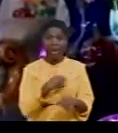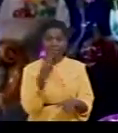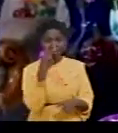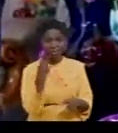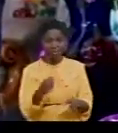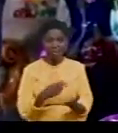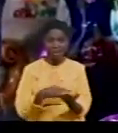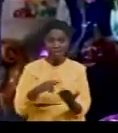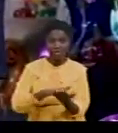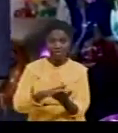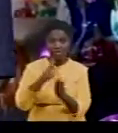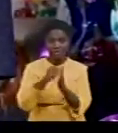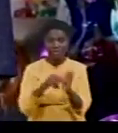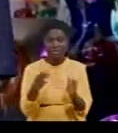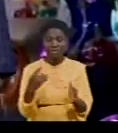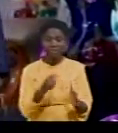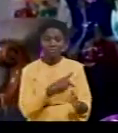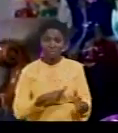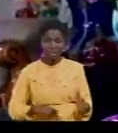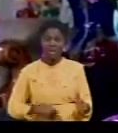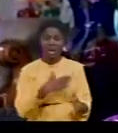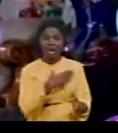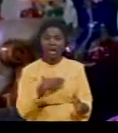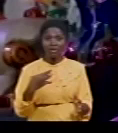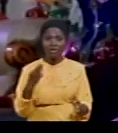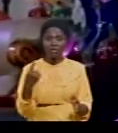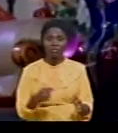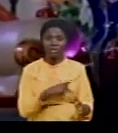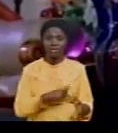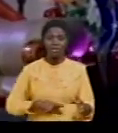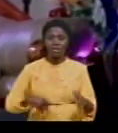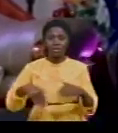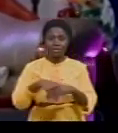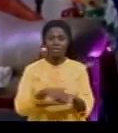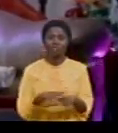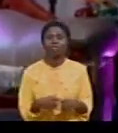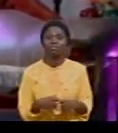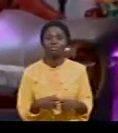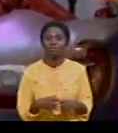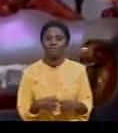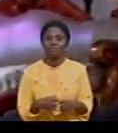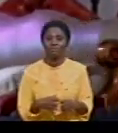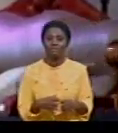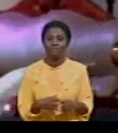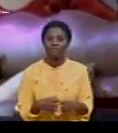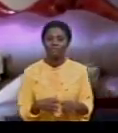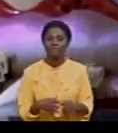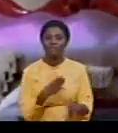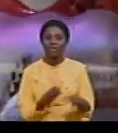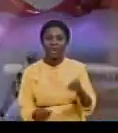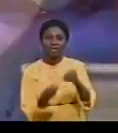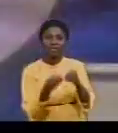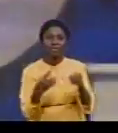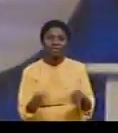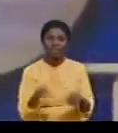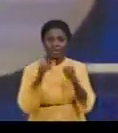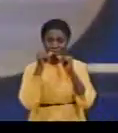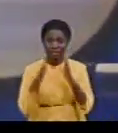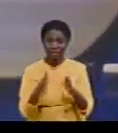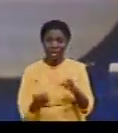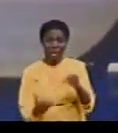righteousness of the King and of the kingdom, addition of blessing, addition of